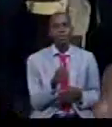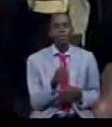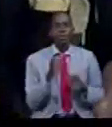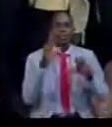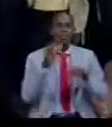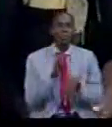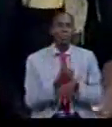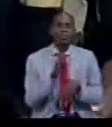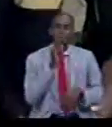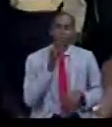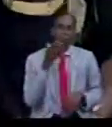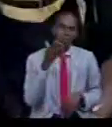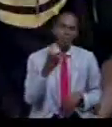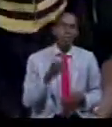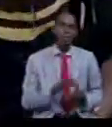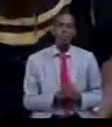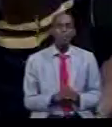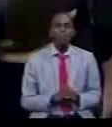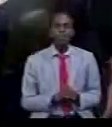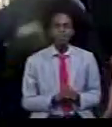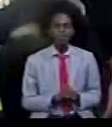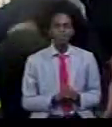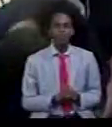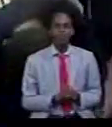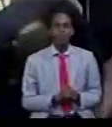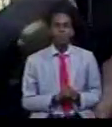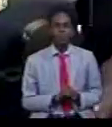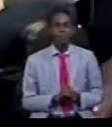miracle is already there.